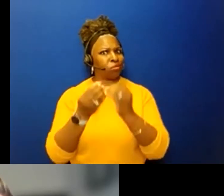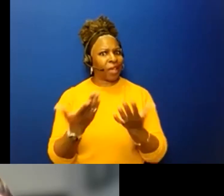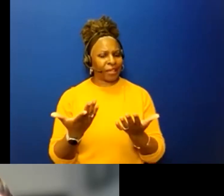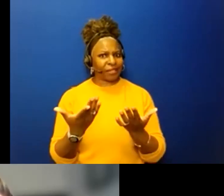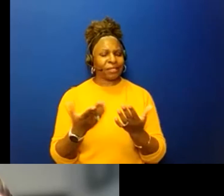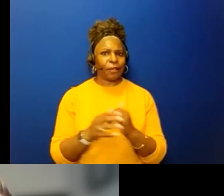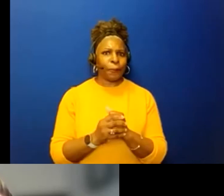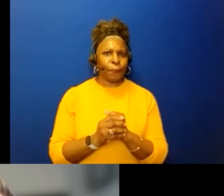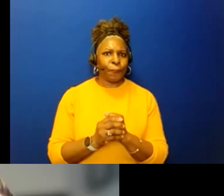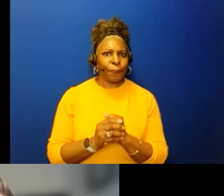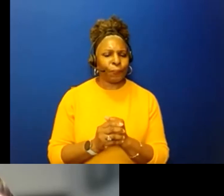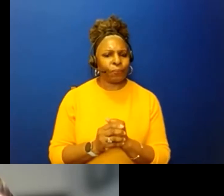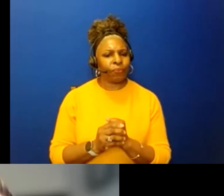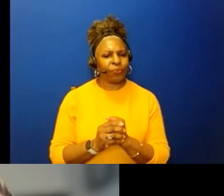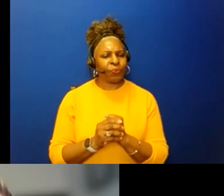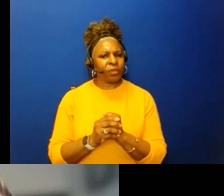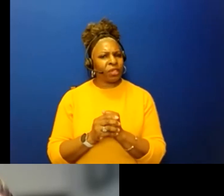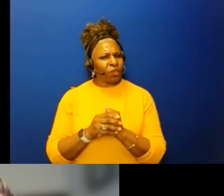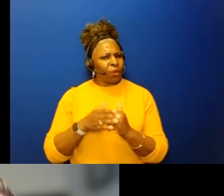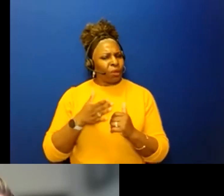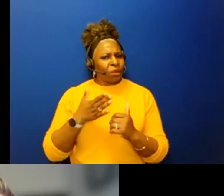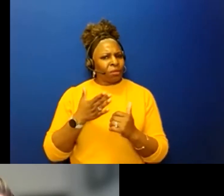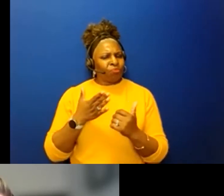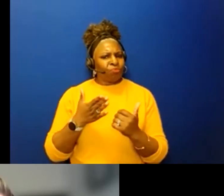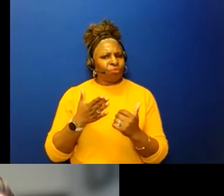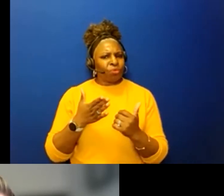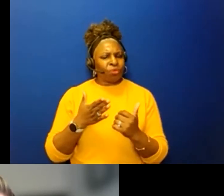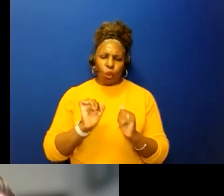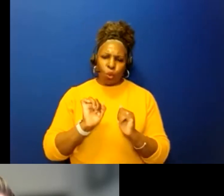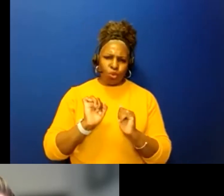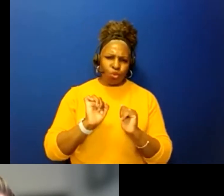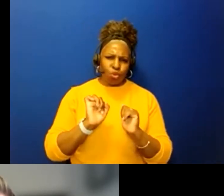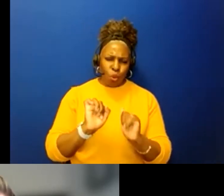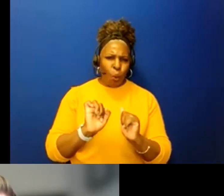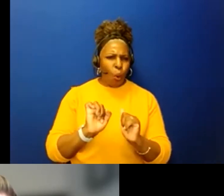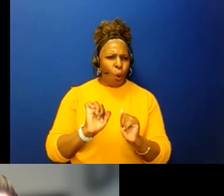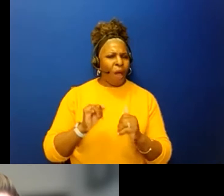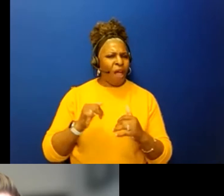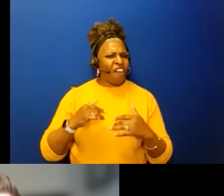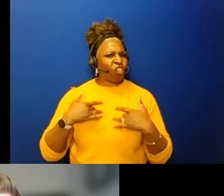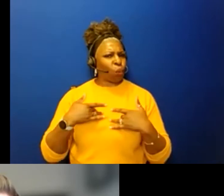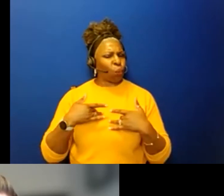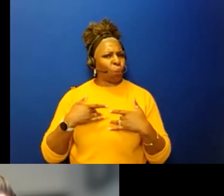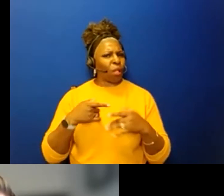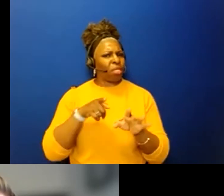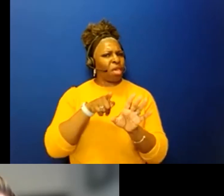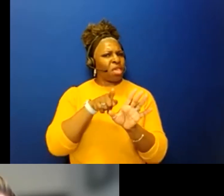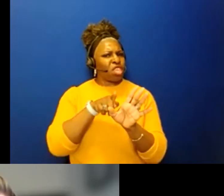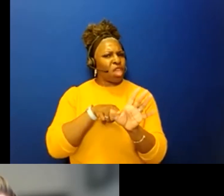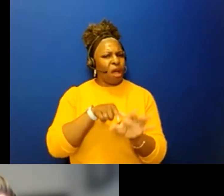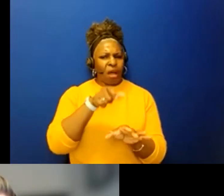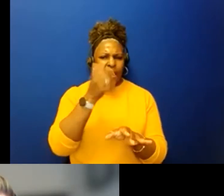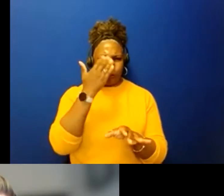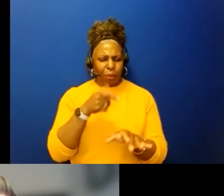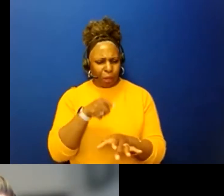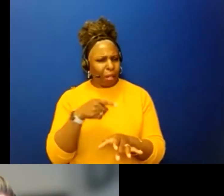So I would love to hear from what you've learned from the young people we've been working with. What does sport mean for